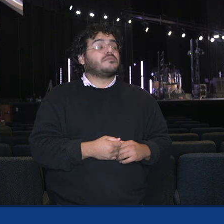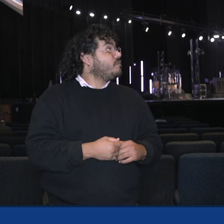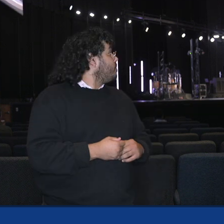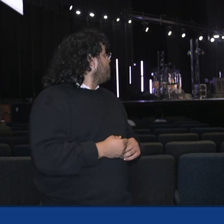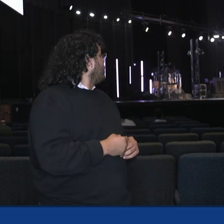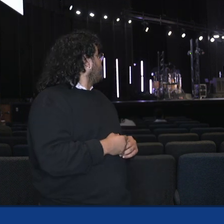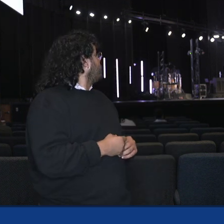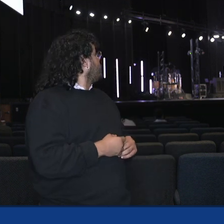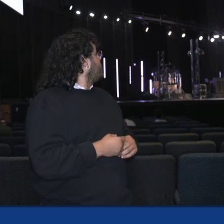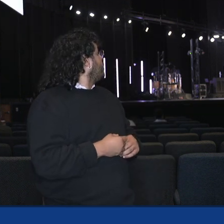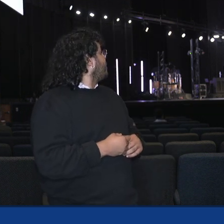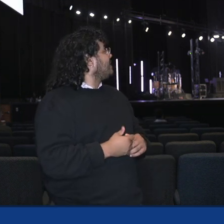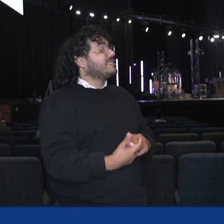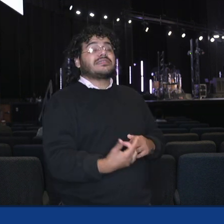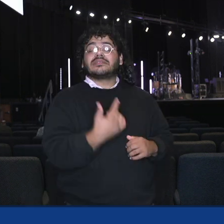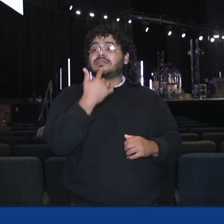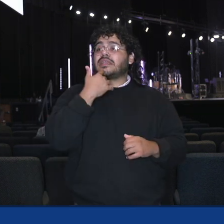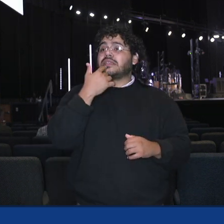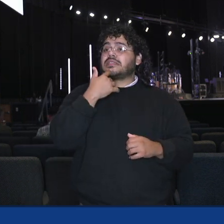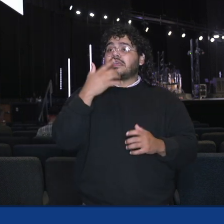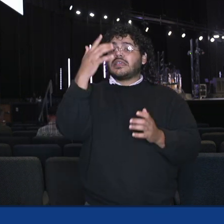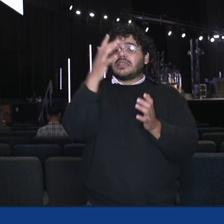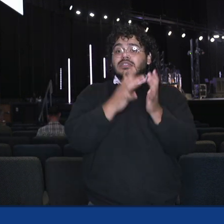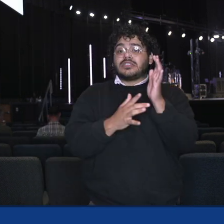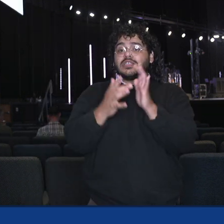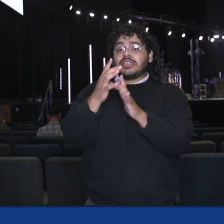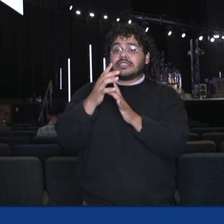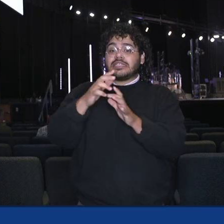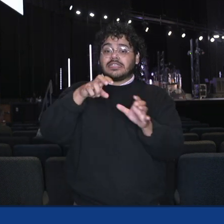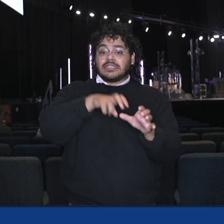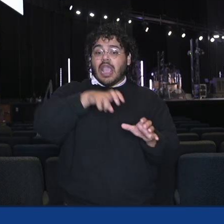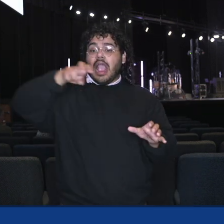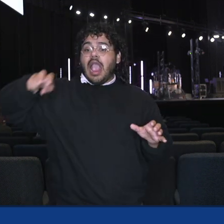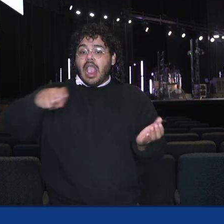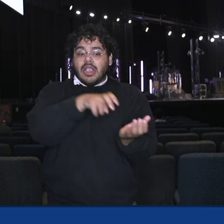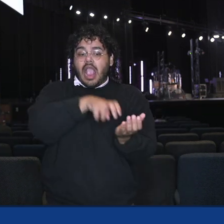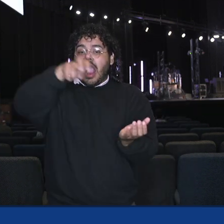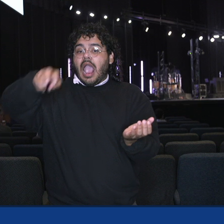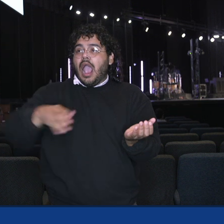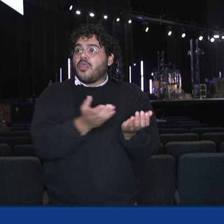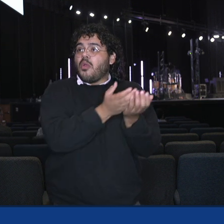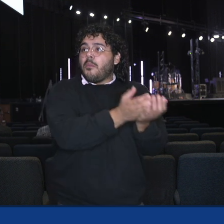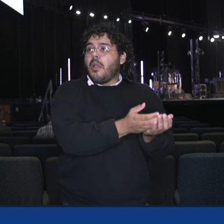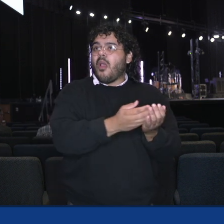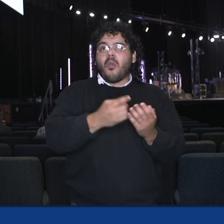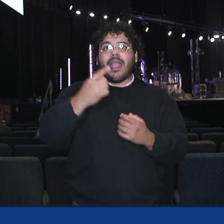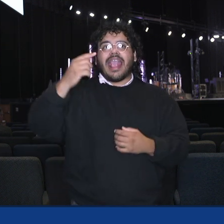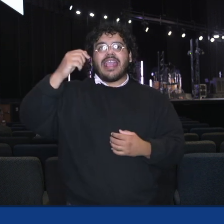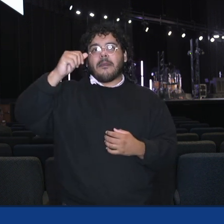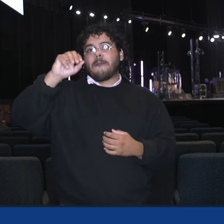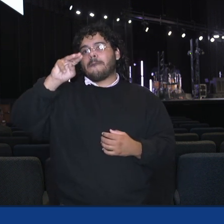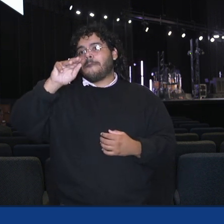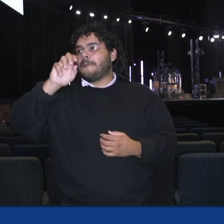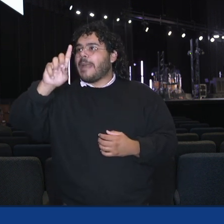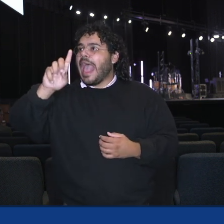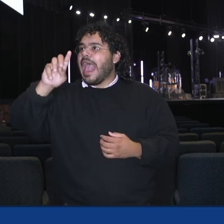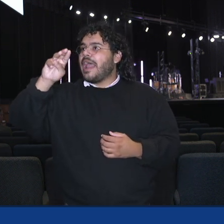As Jesus got out of the boat, a madman from the cemetery came up to him.